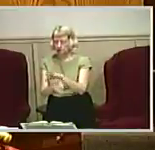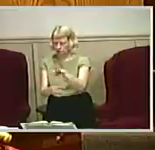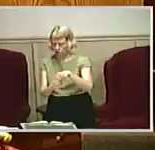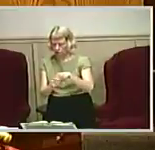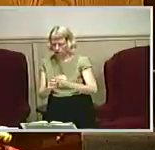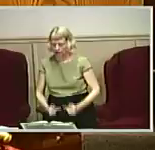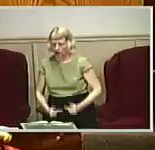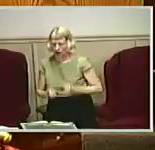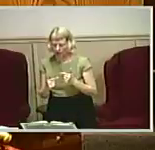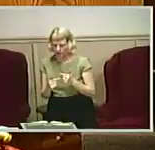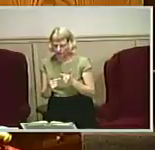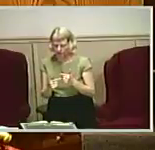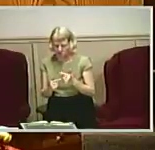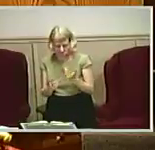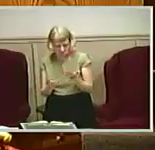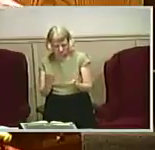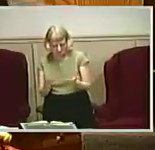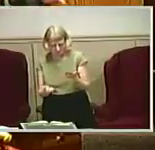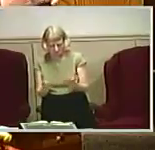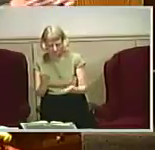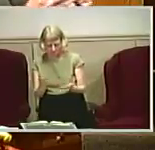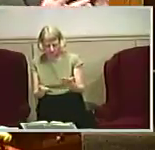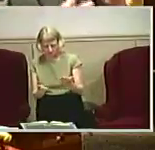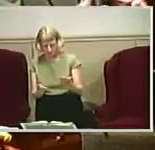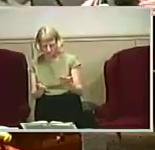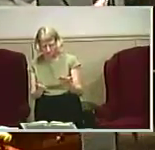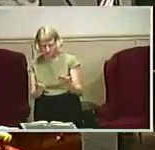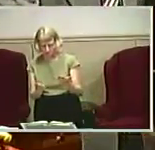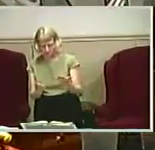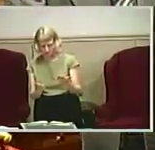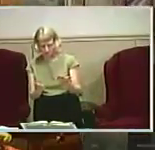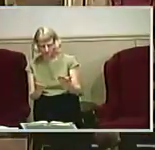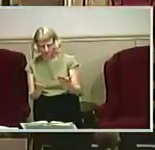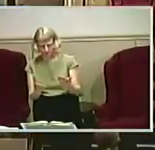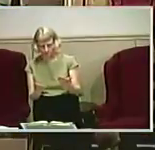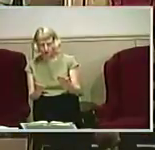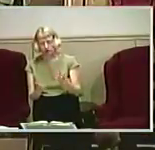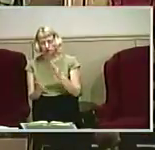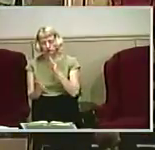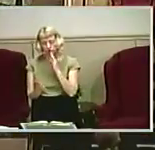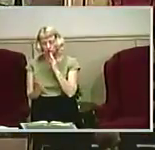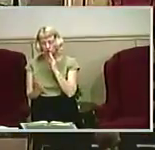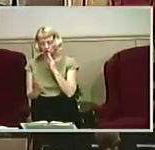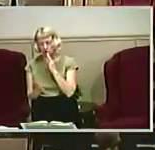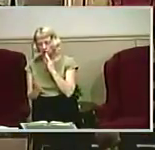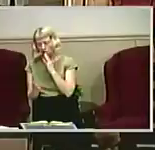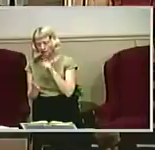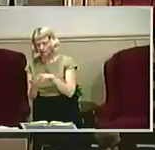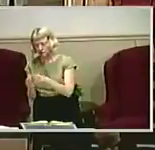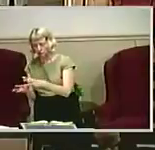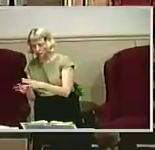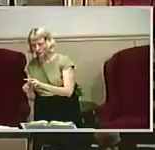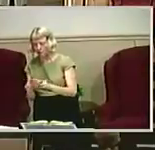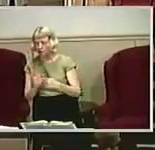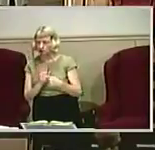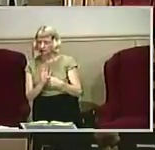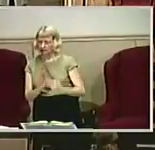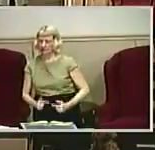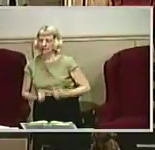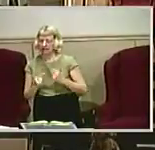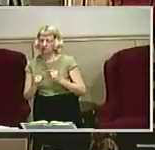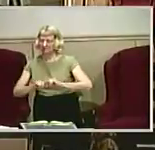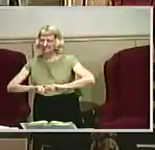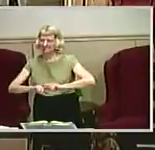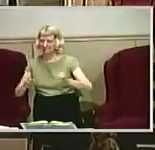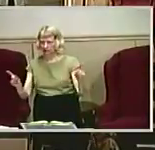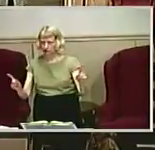life. Maybe we, as we've been talking, we talk a certain way, but we walk a different way. We